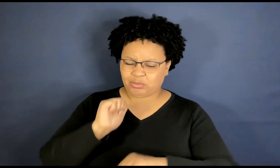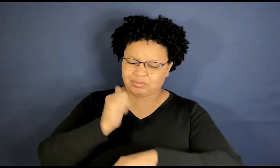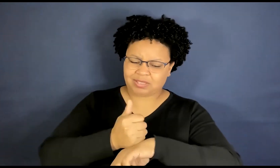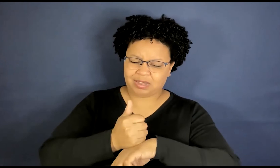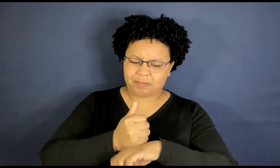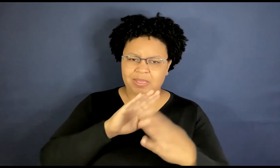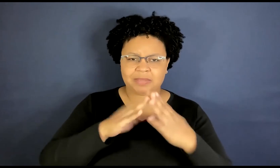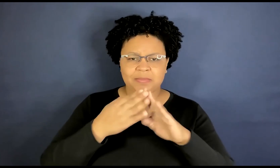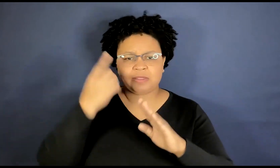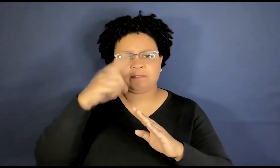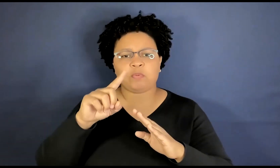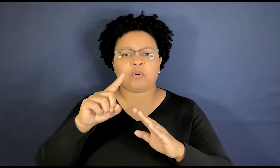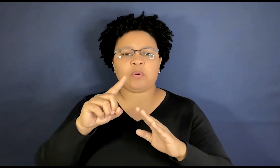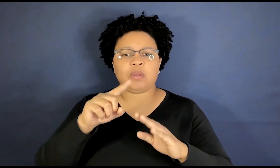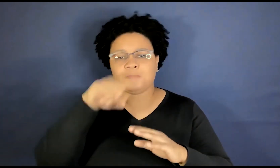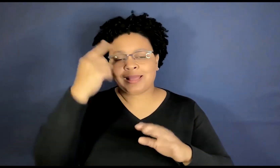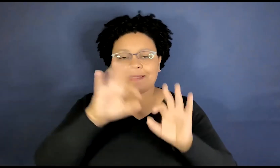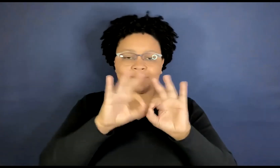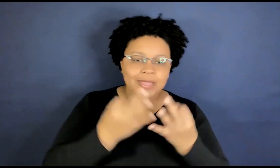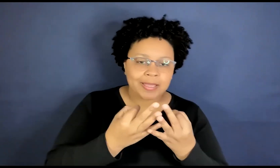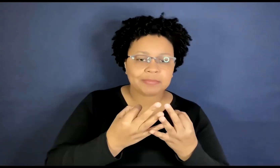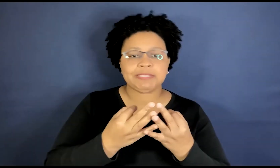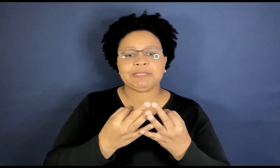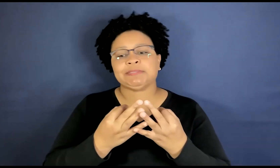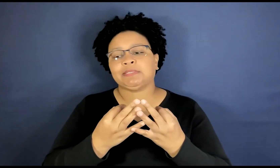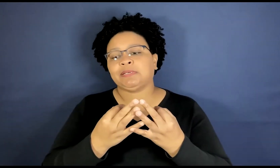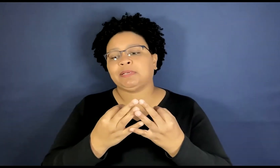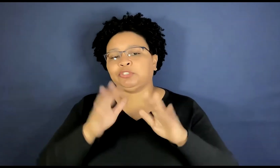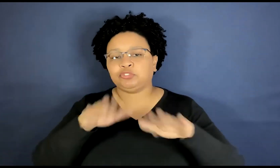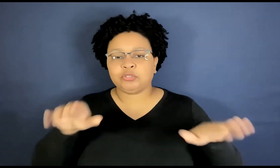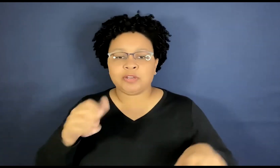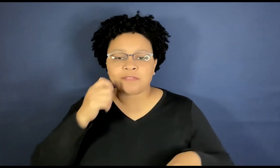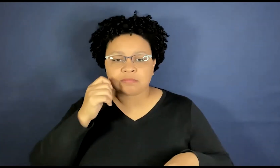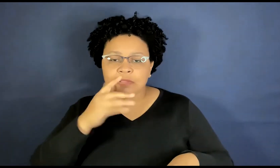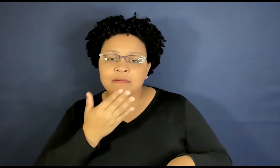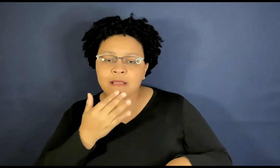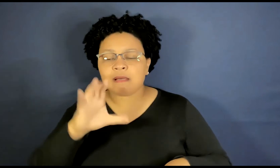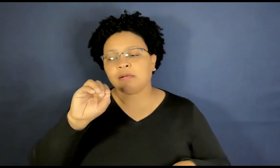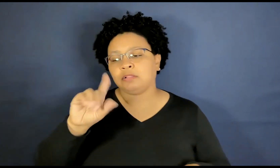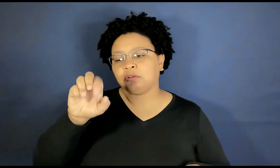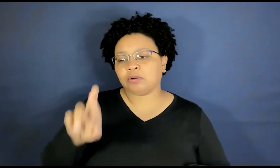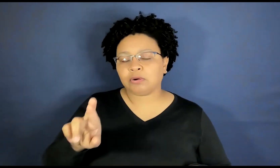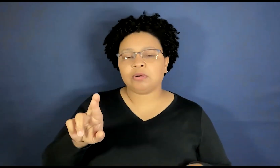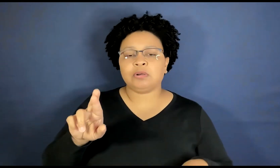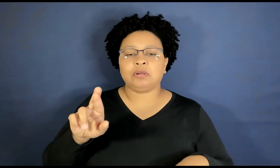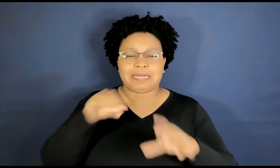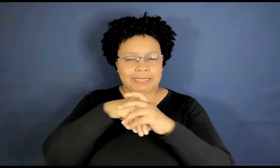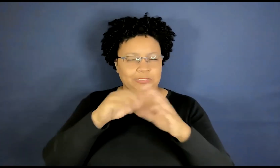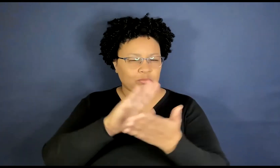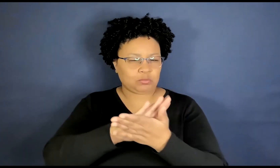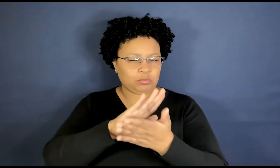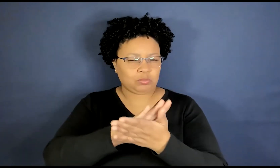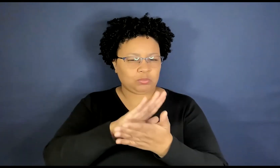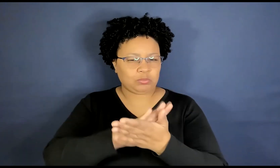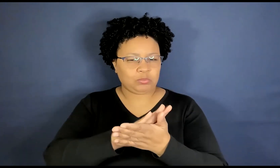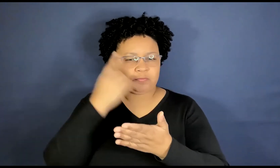Black families and families of color for kids with autisms to deal with these issues? Yeah, that's a good question.